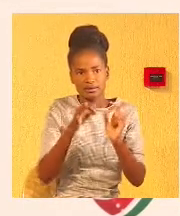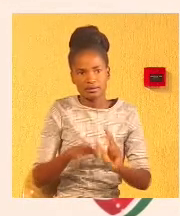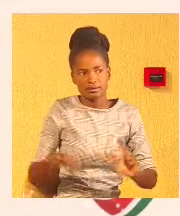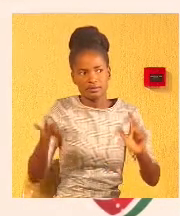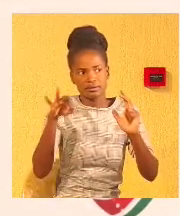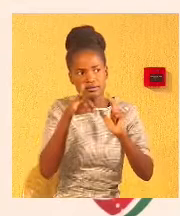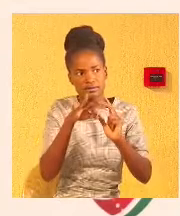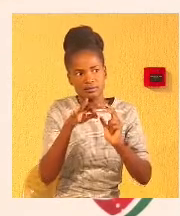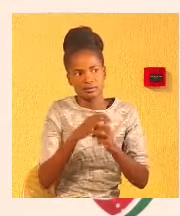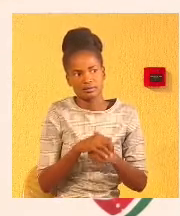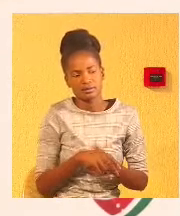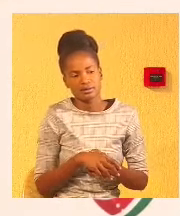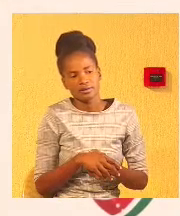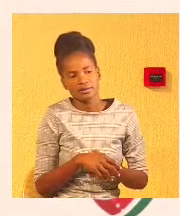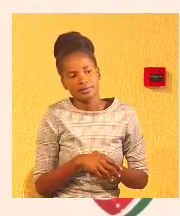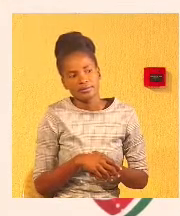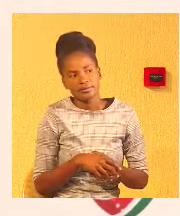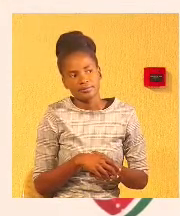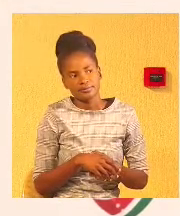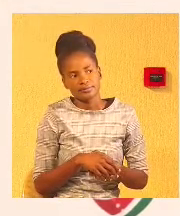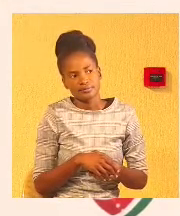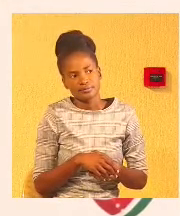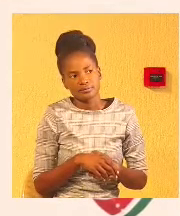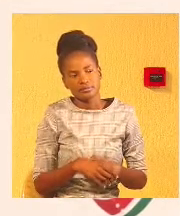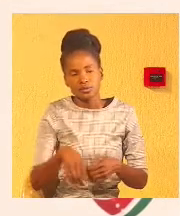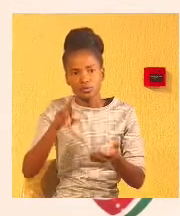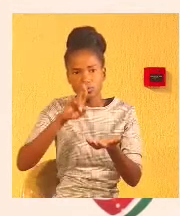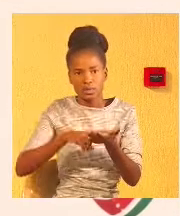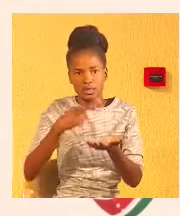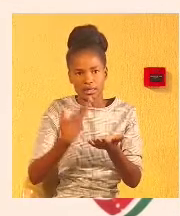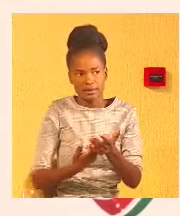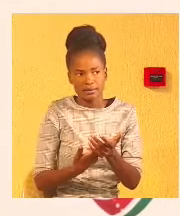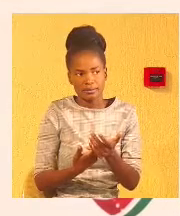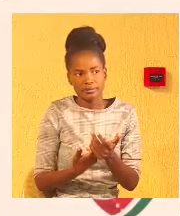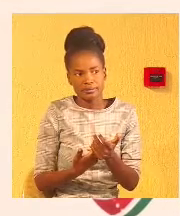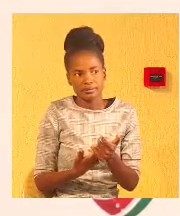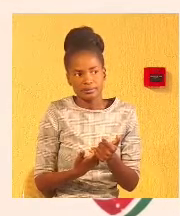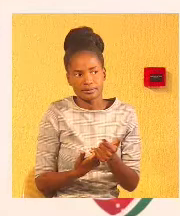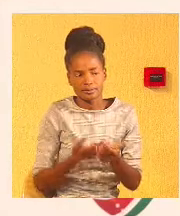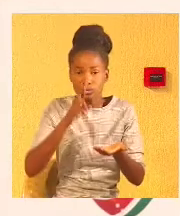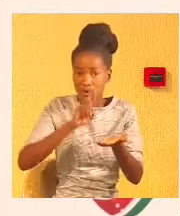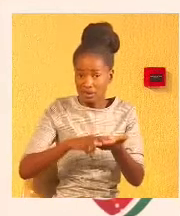its representation. We represent the largest